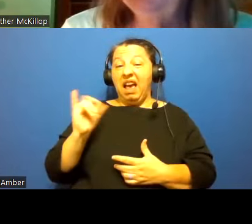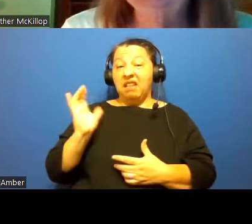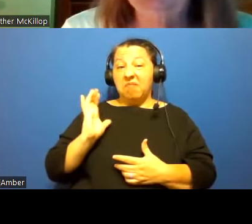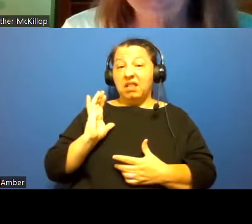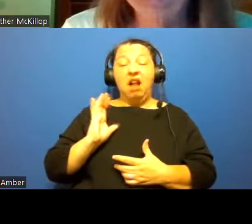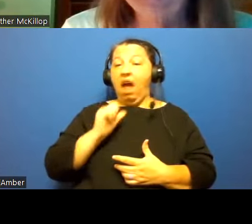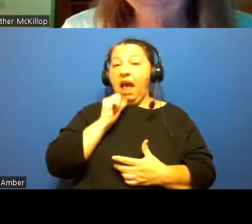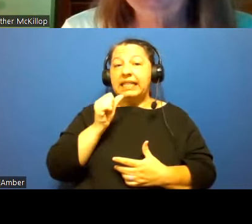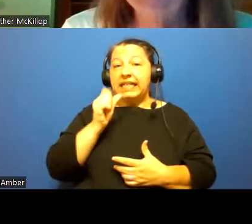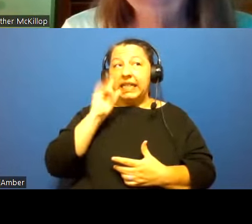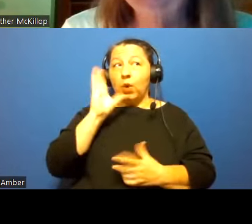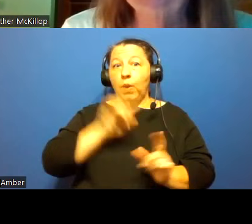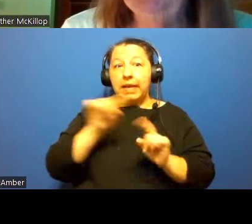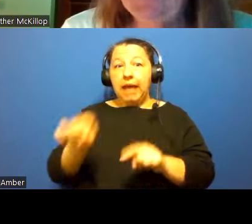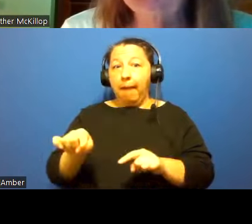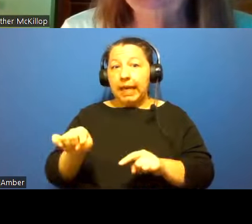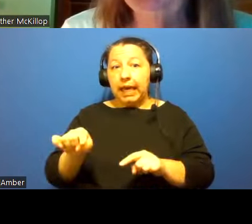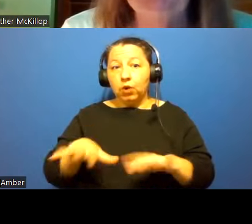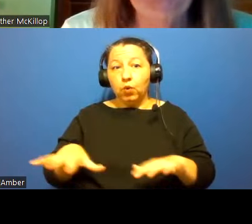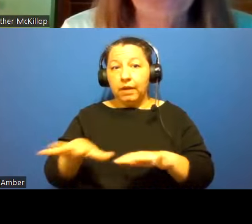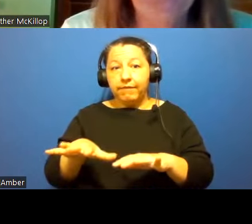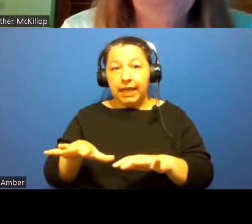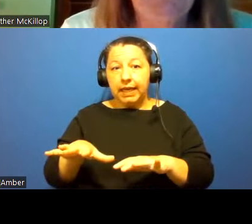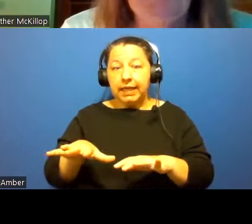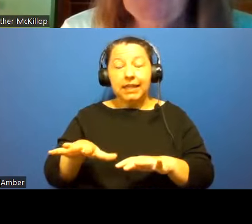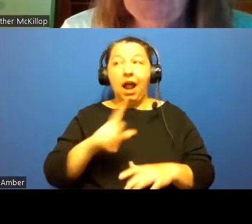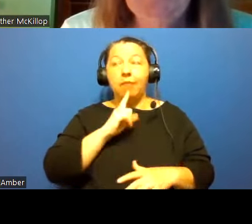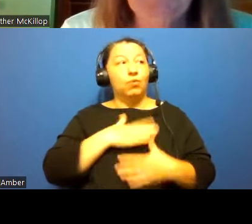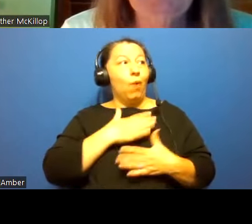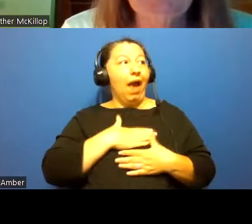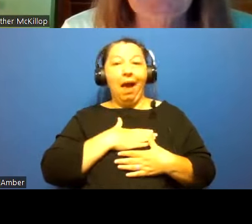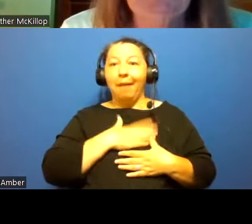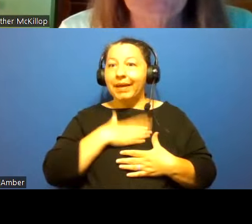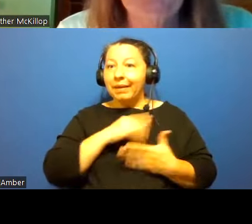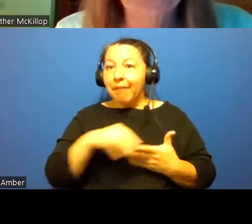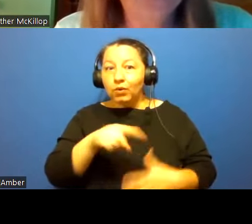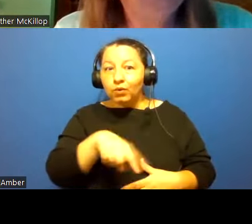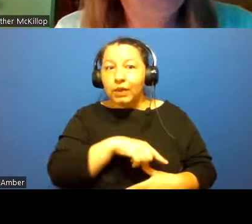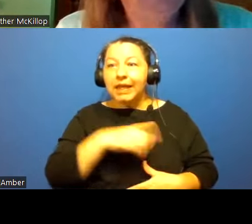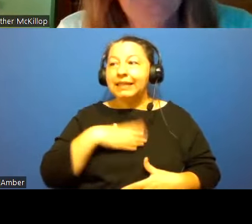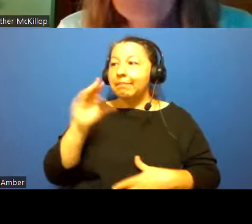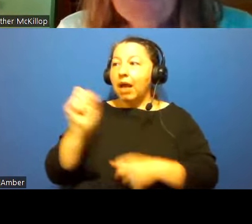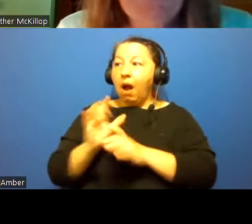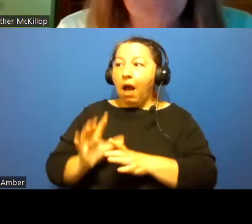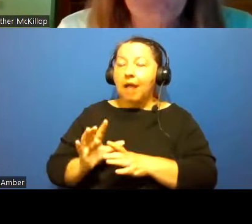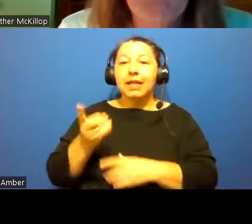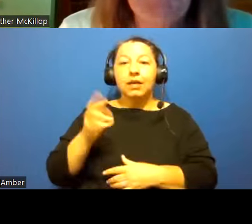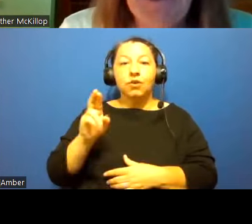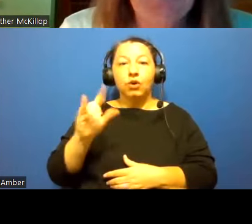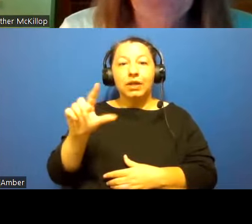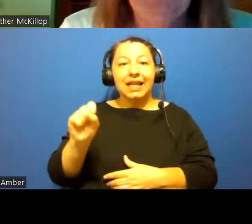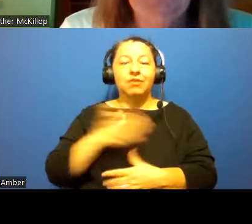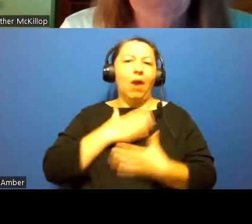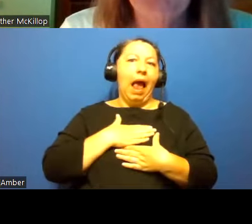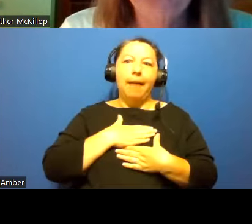the field. And I'm just so happy, and my students and my colleague, Dr. Sills, and I are very happy to be